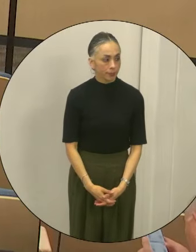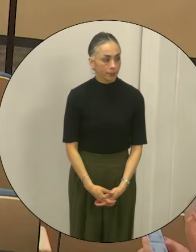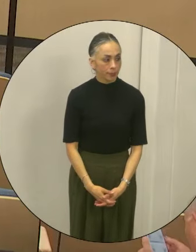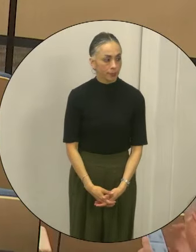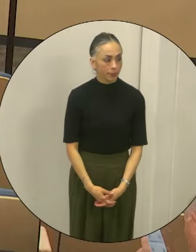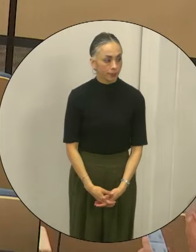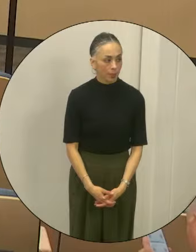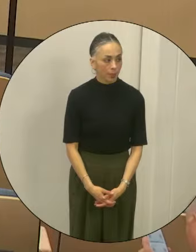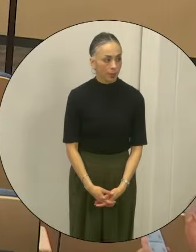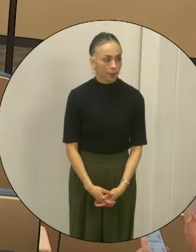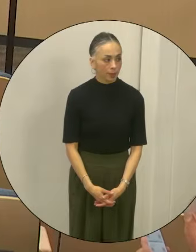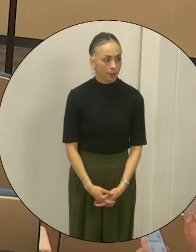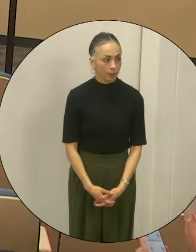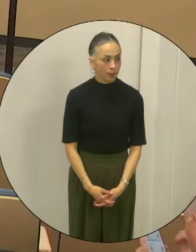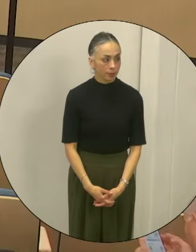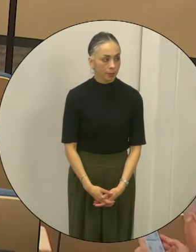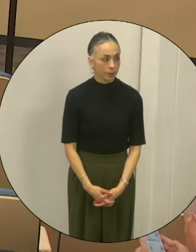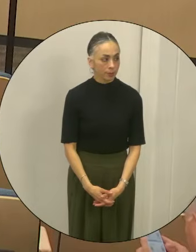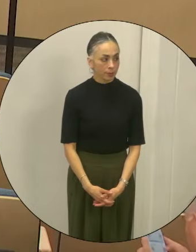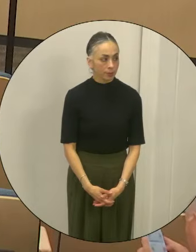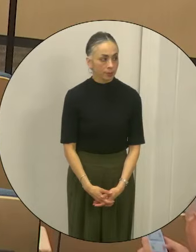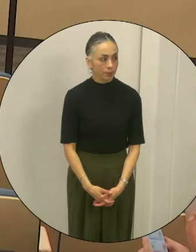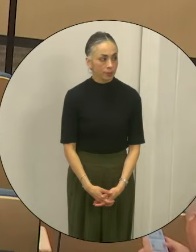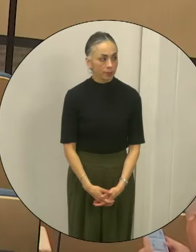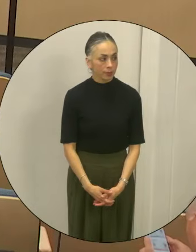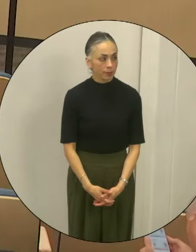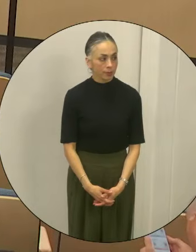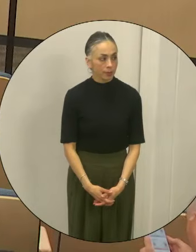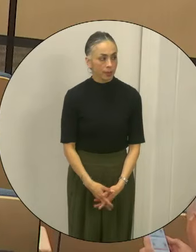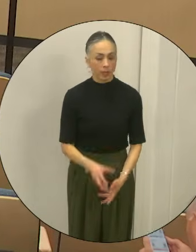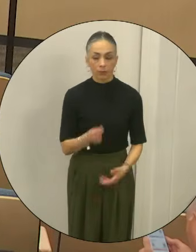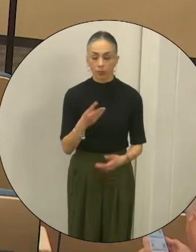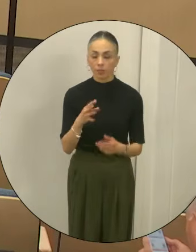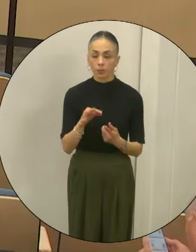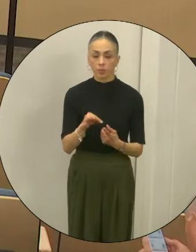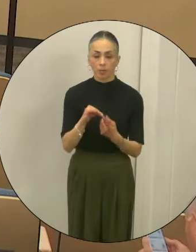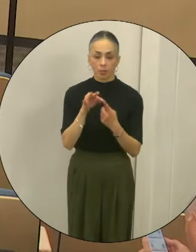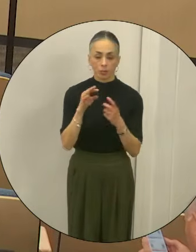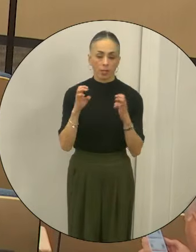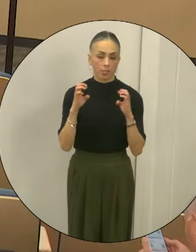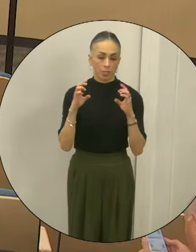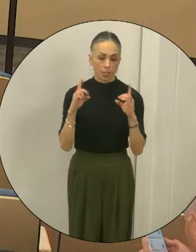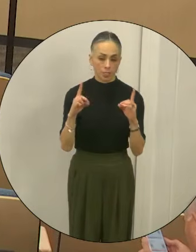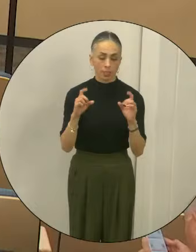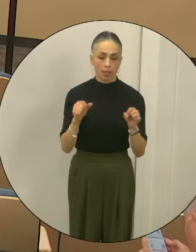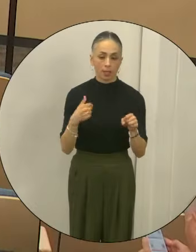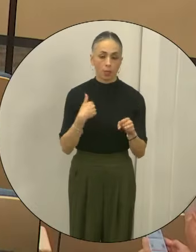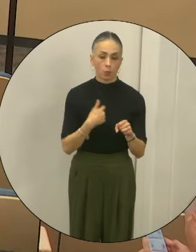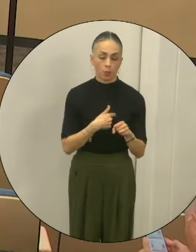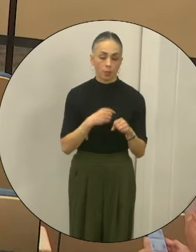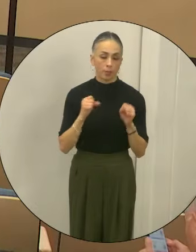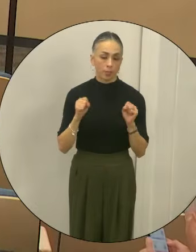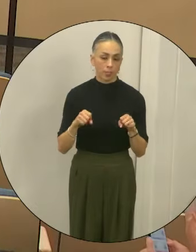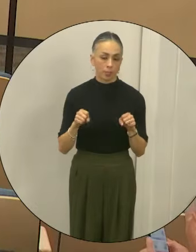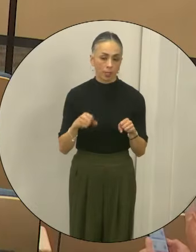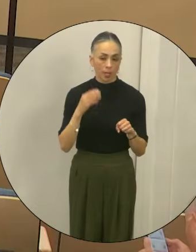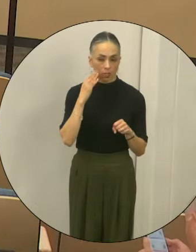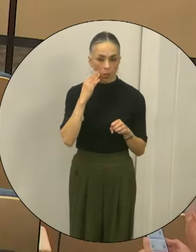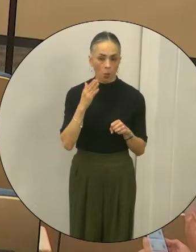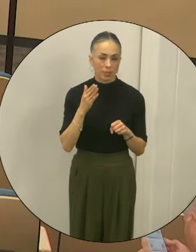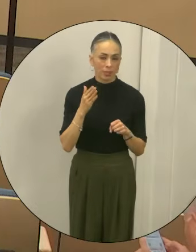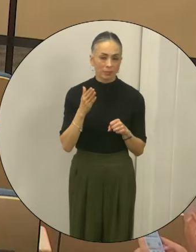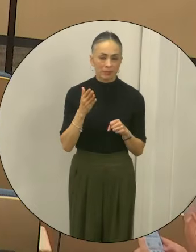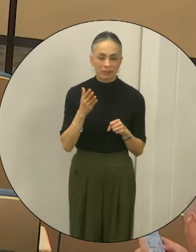So I had a couple of things. For the special education, can we potentially, and I know this has kind of